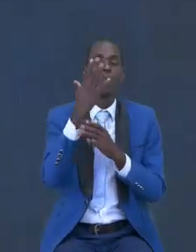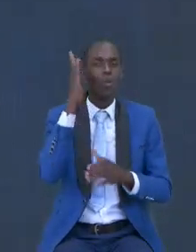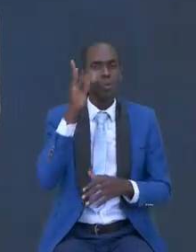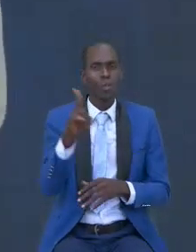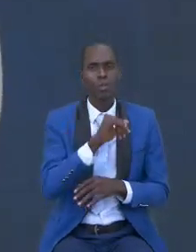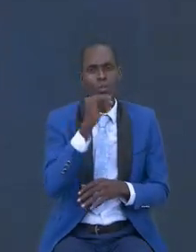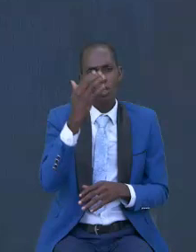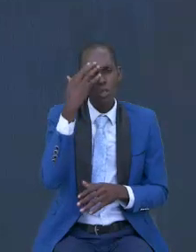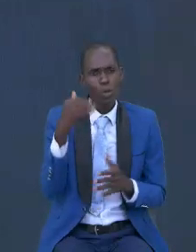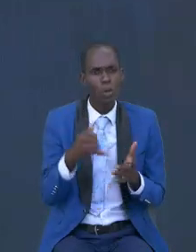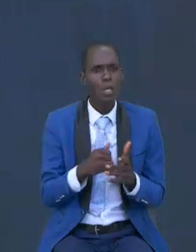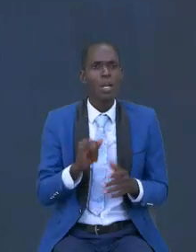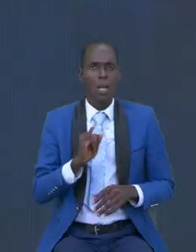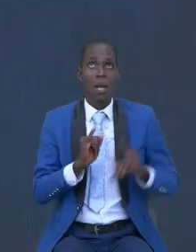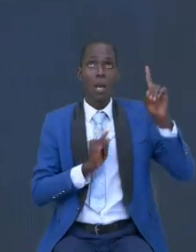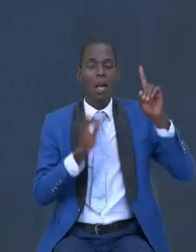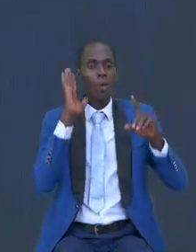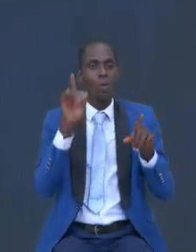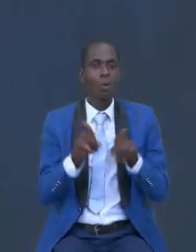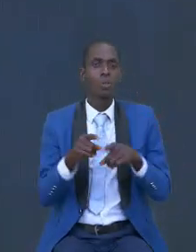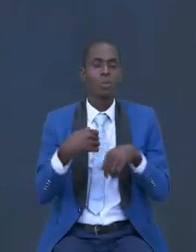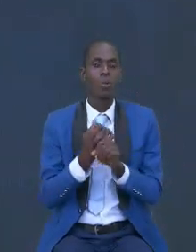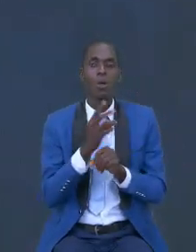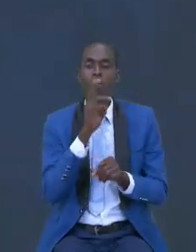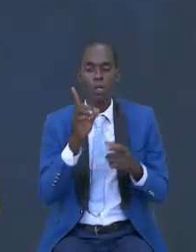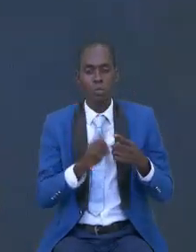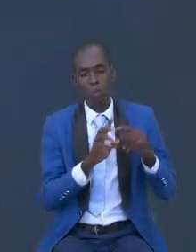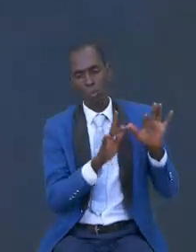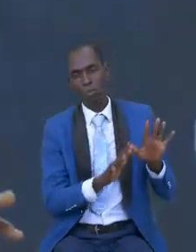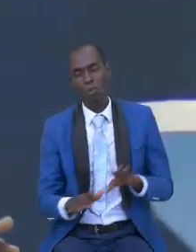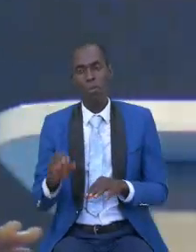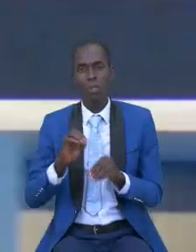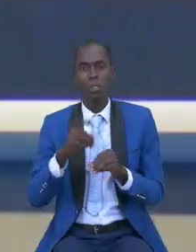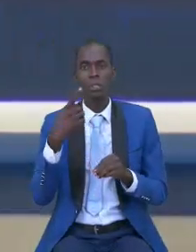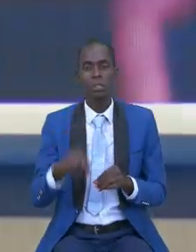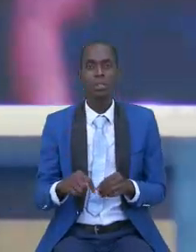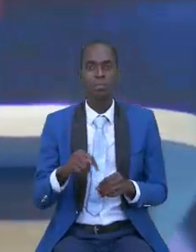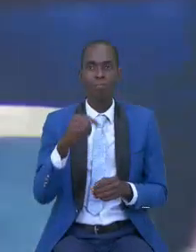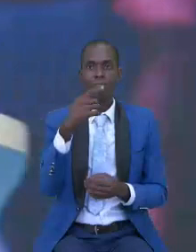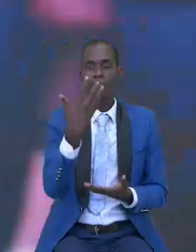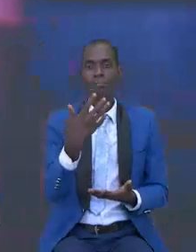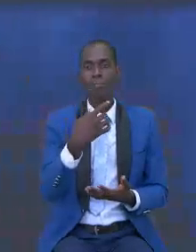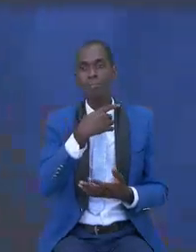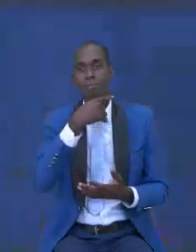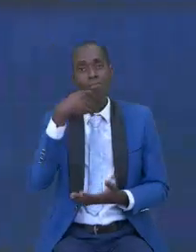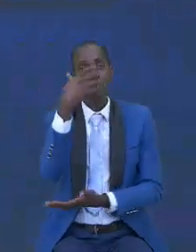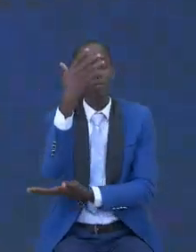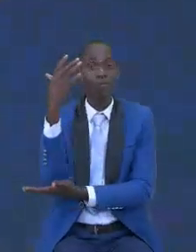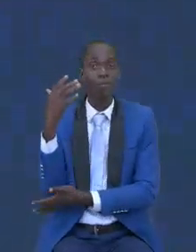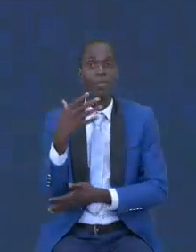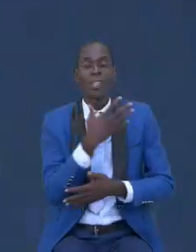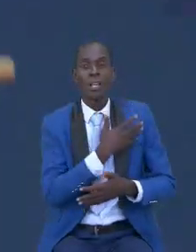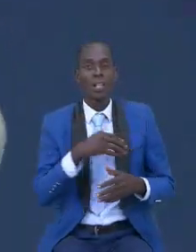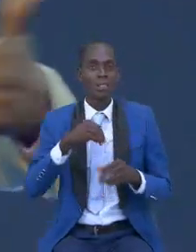it? I will even make waters to flow in the desert. And then it says, in the wilderness, your wilderness will